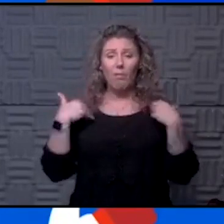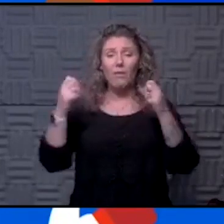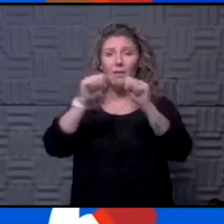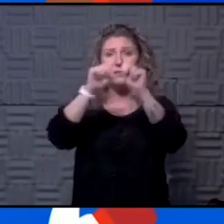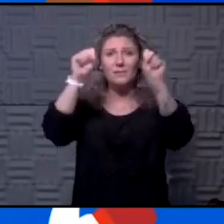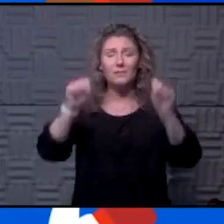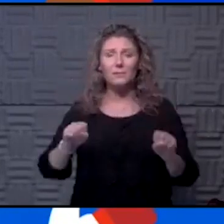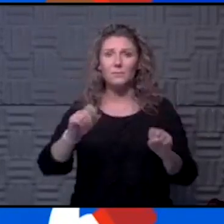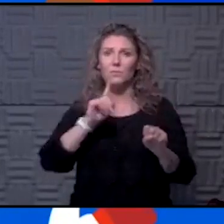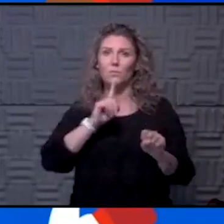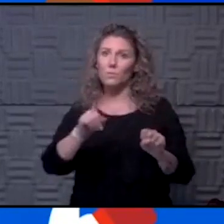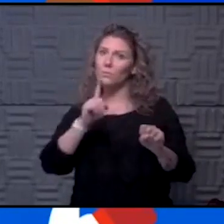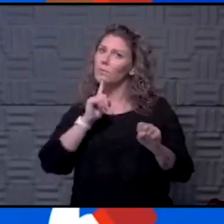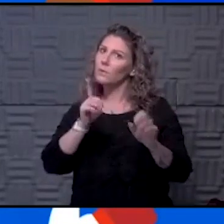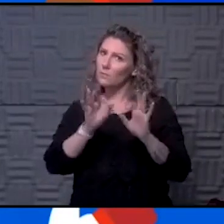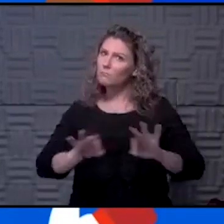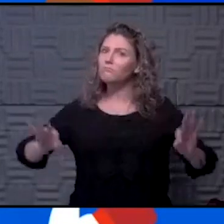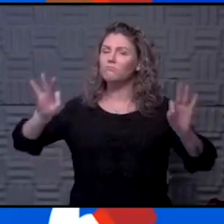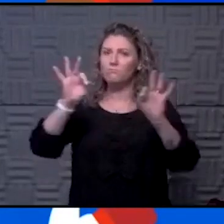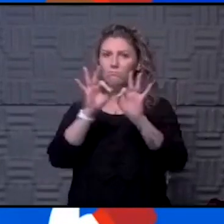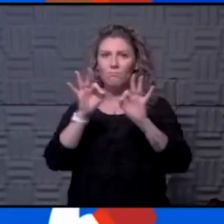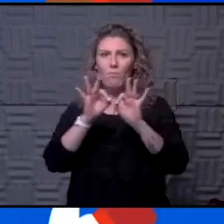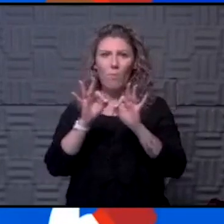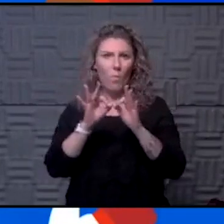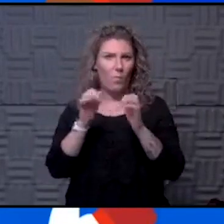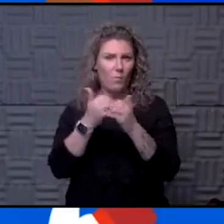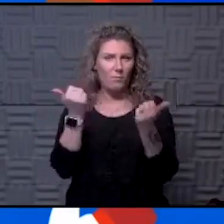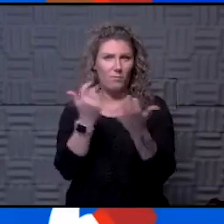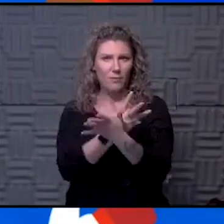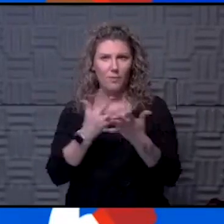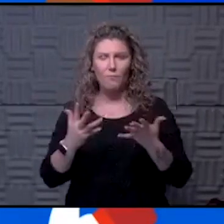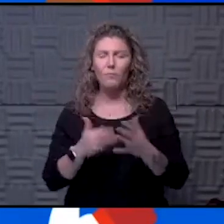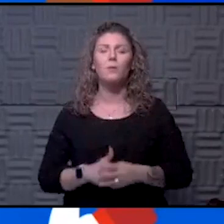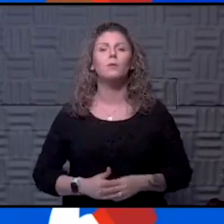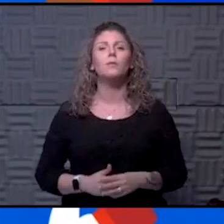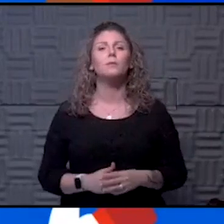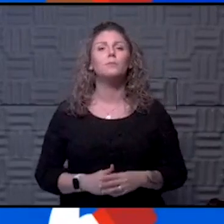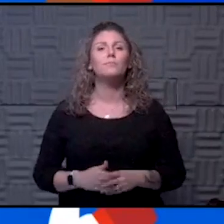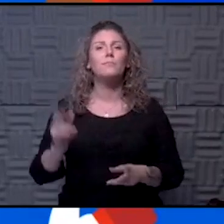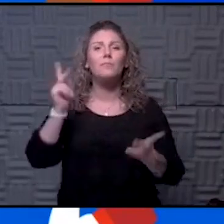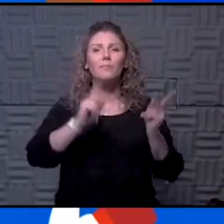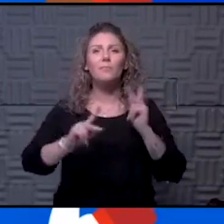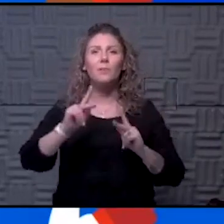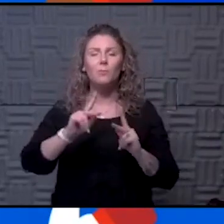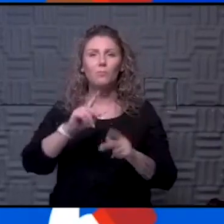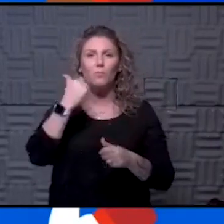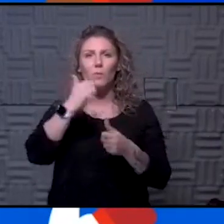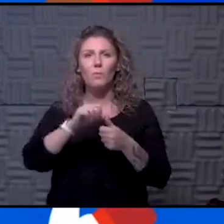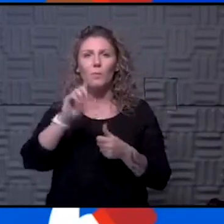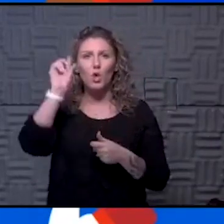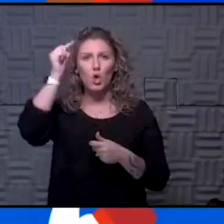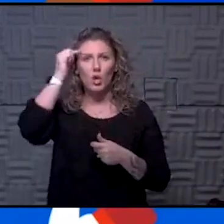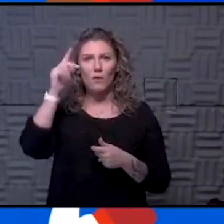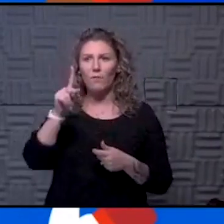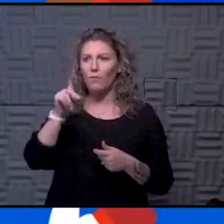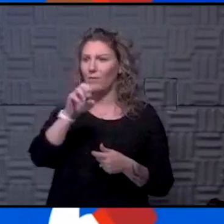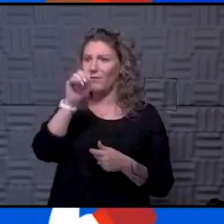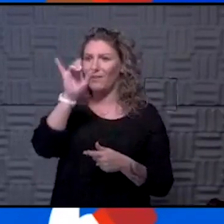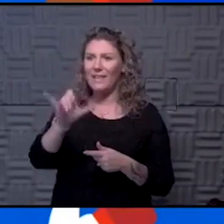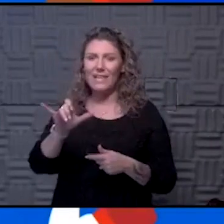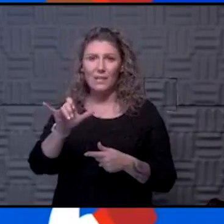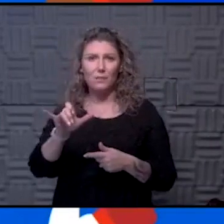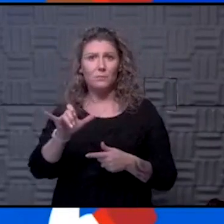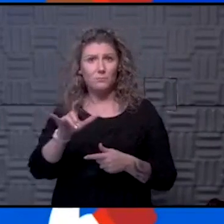very critical to what we have done. People will remember when Governor Kelly intentionally